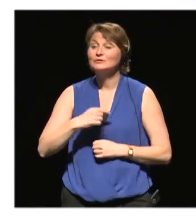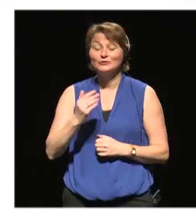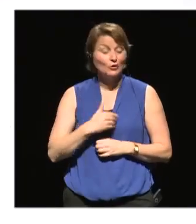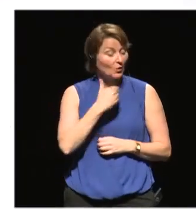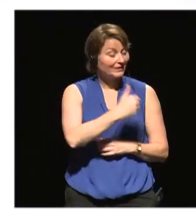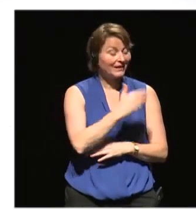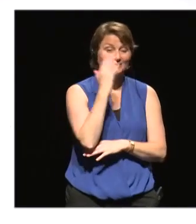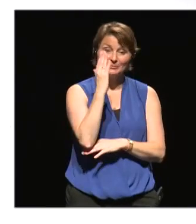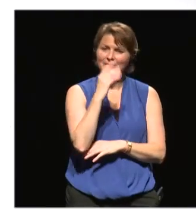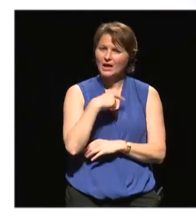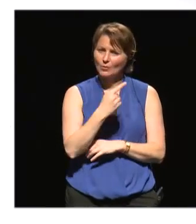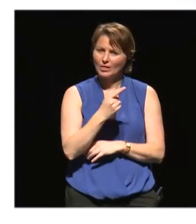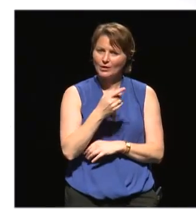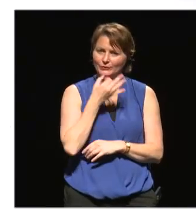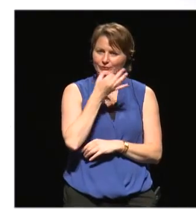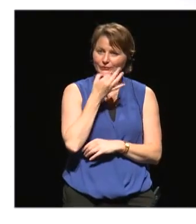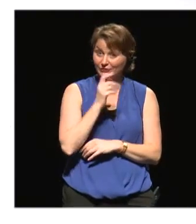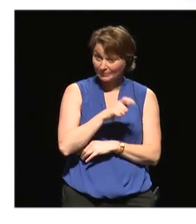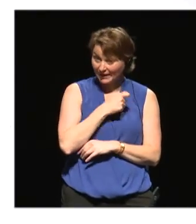Carmen, you're going to speak in Spanish, I think.